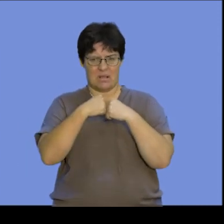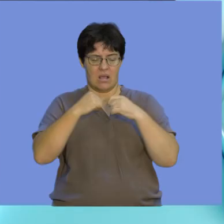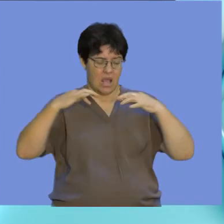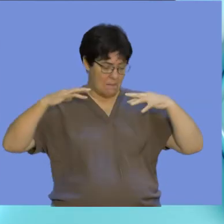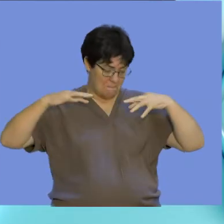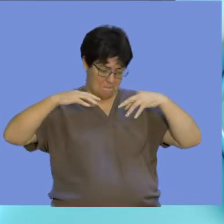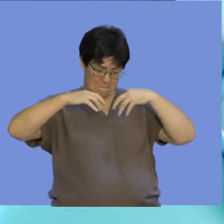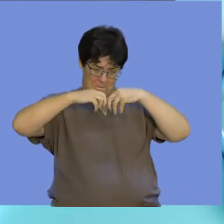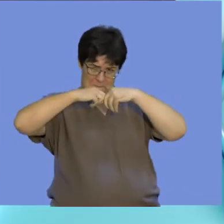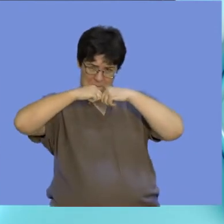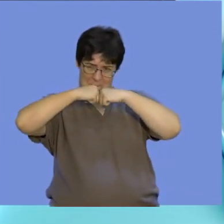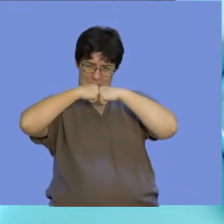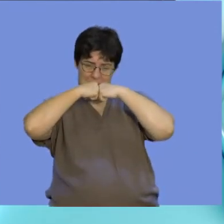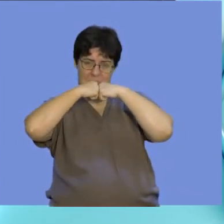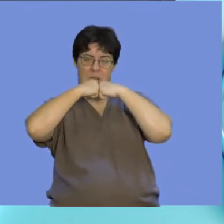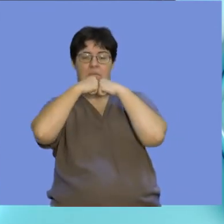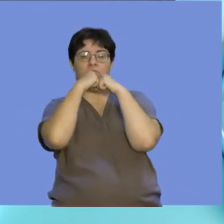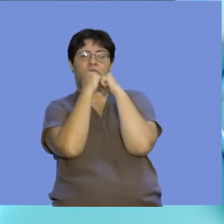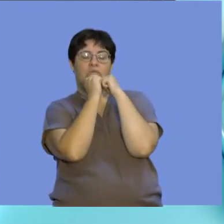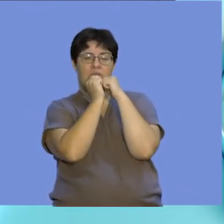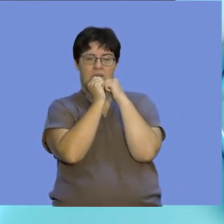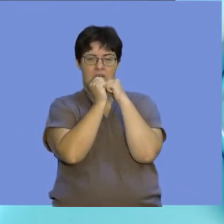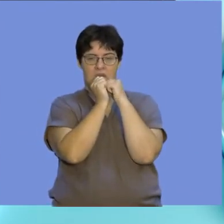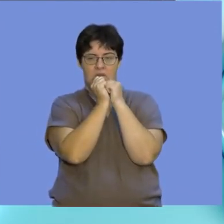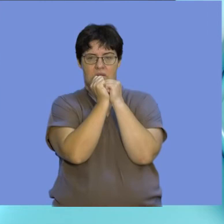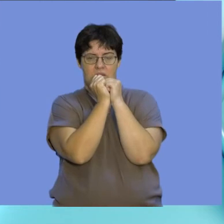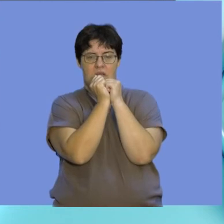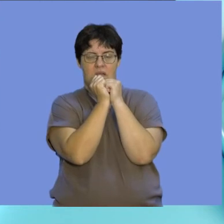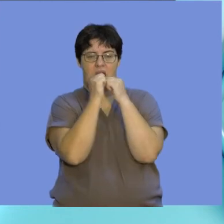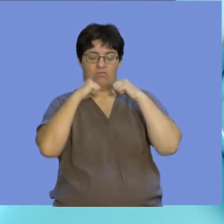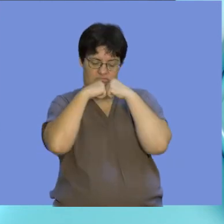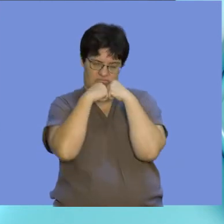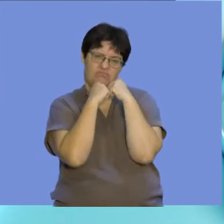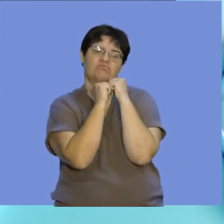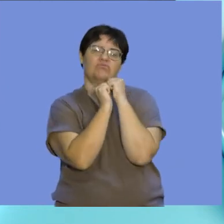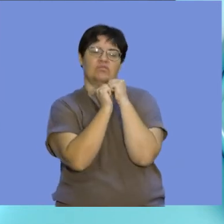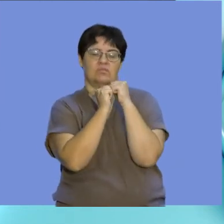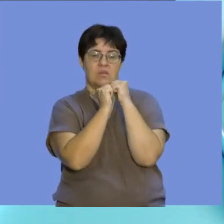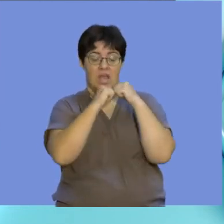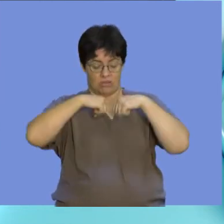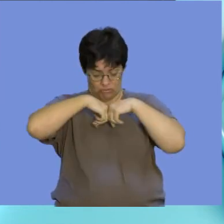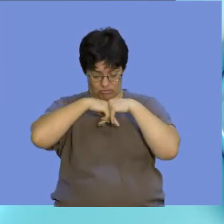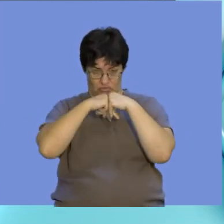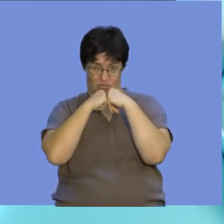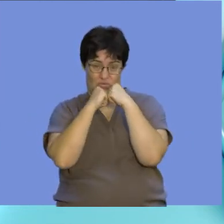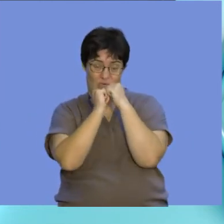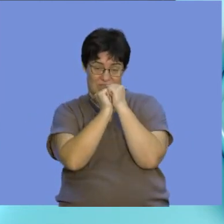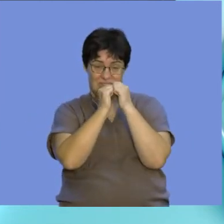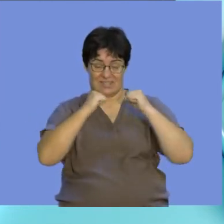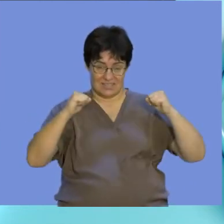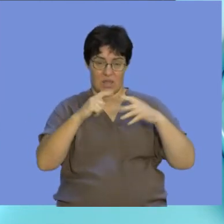they will deform a little bit, okay? They squash. That squashing takes energy,